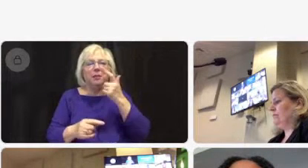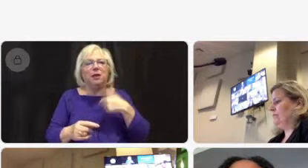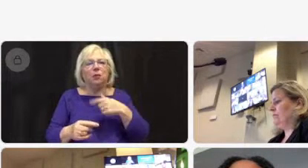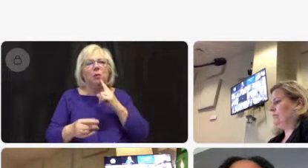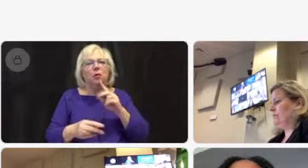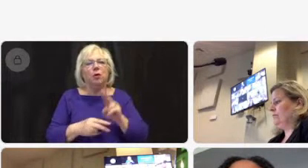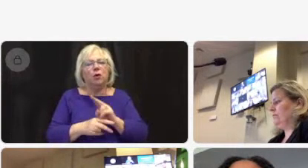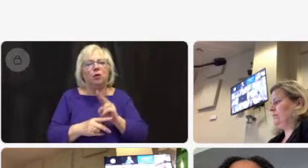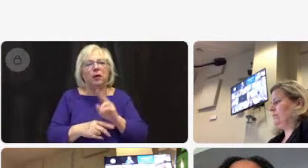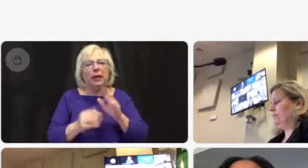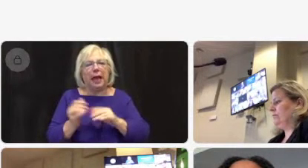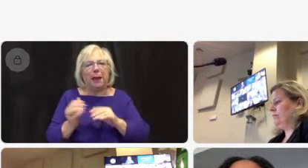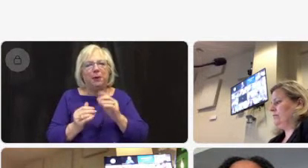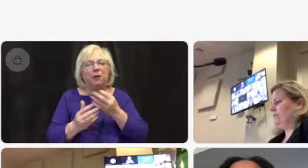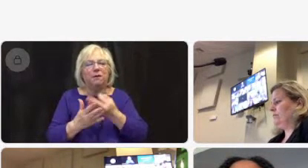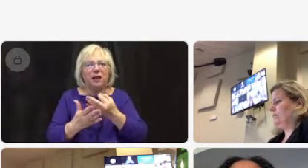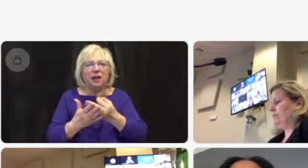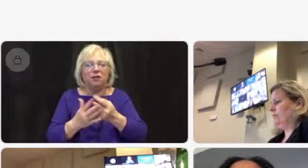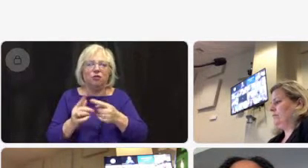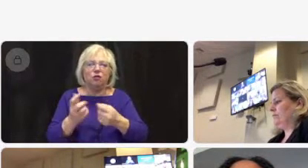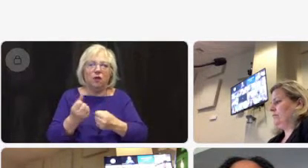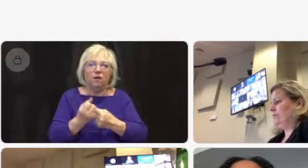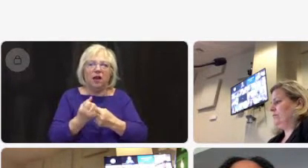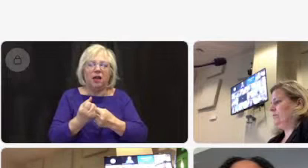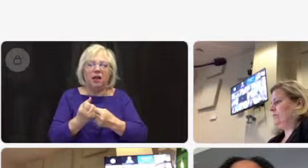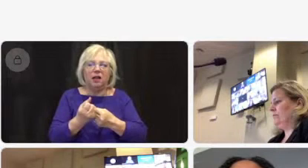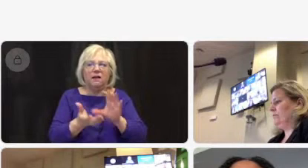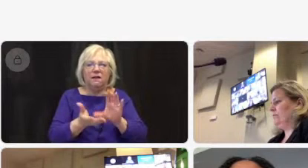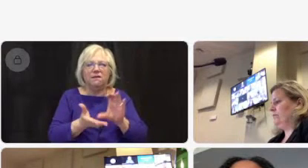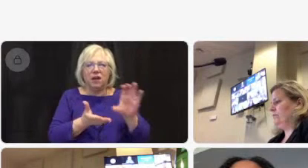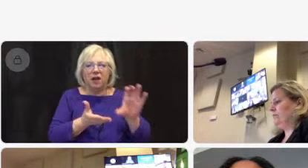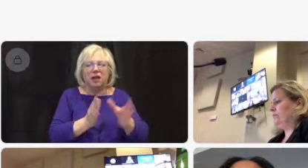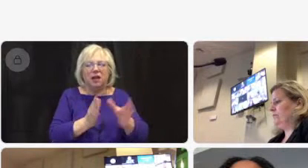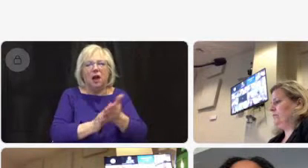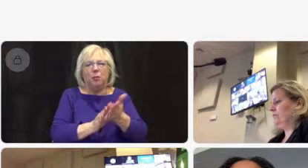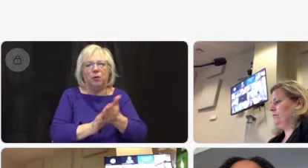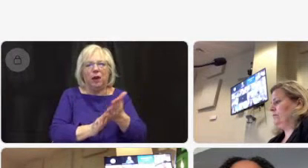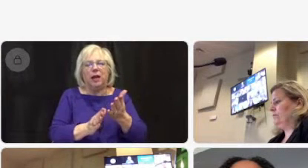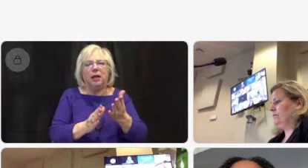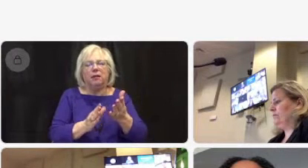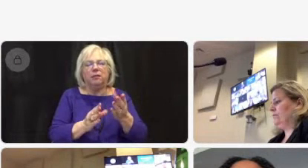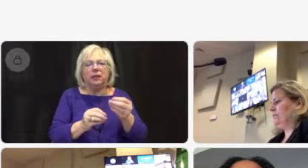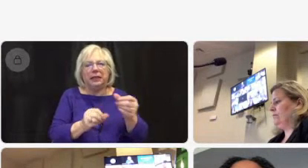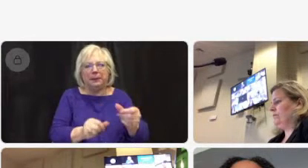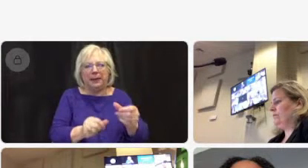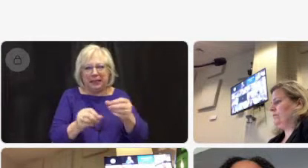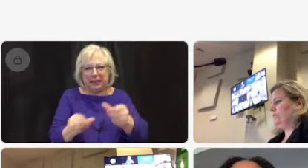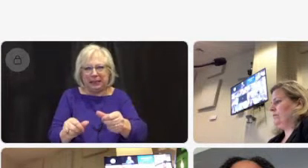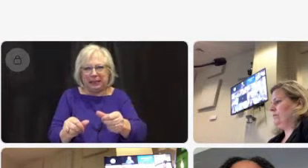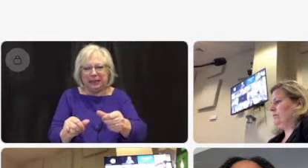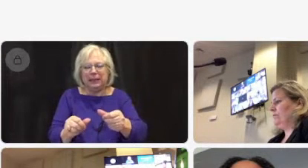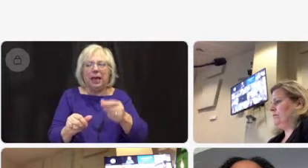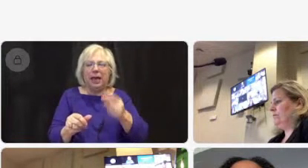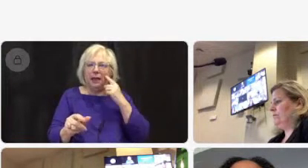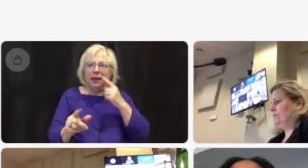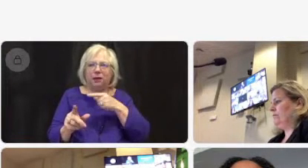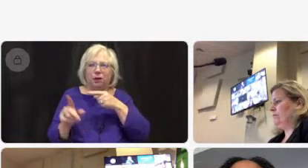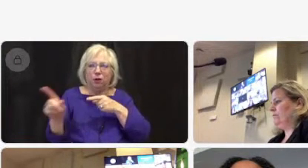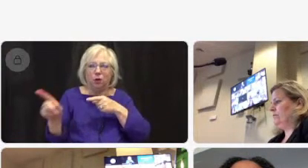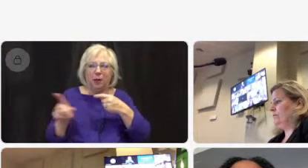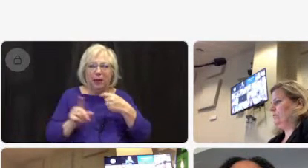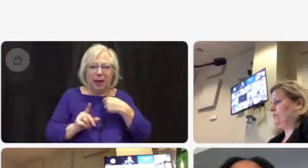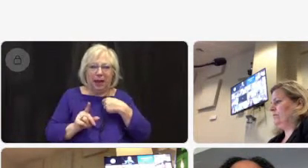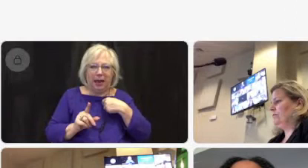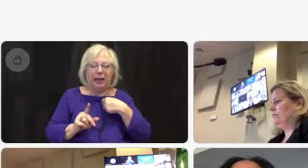funds to fund operating expenses. And I think you and I and the